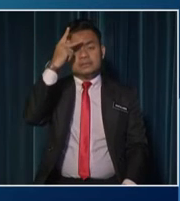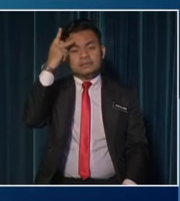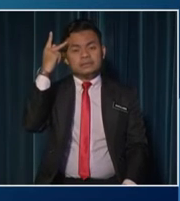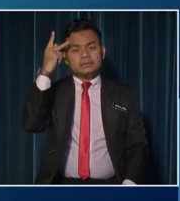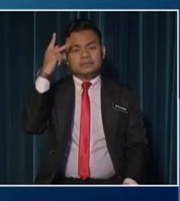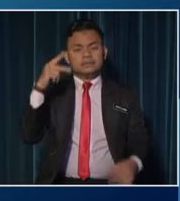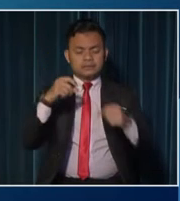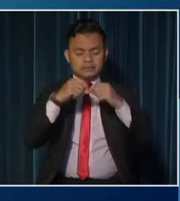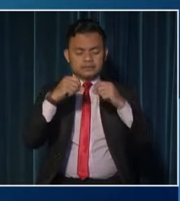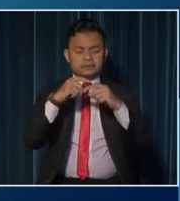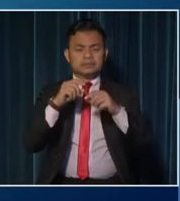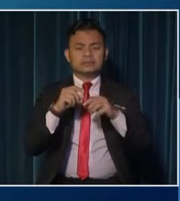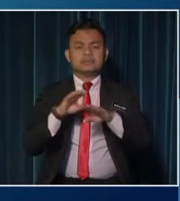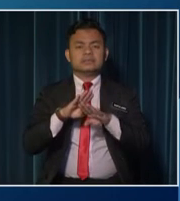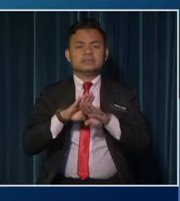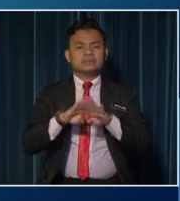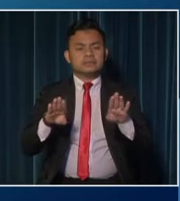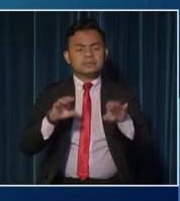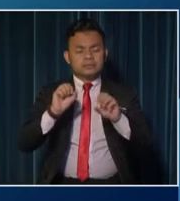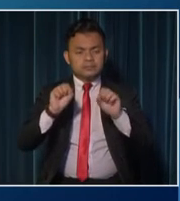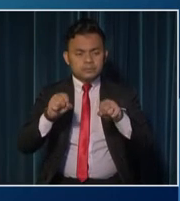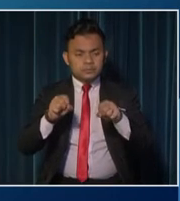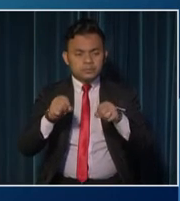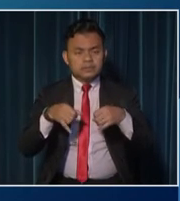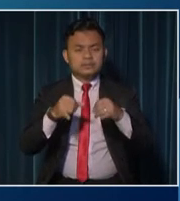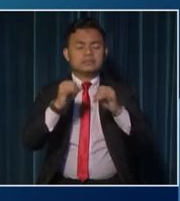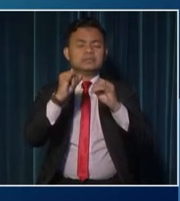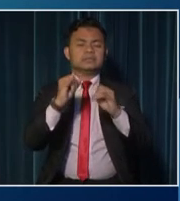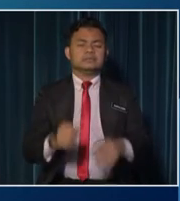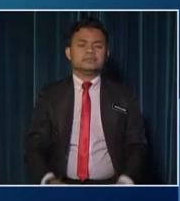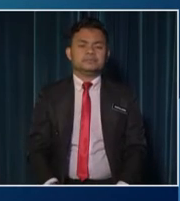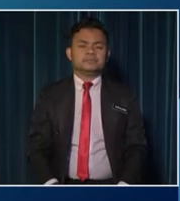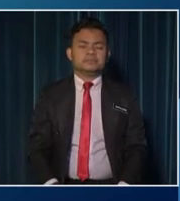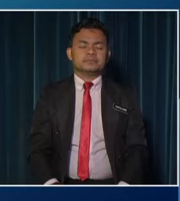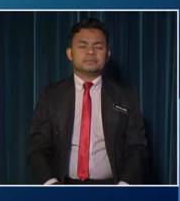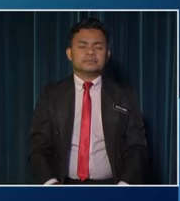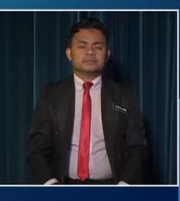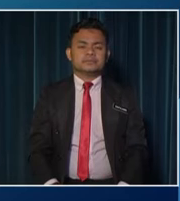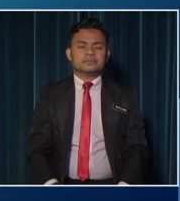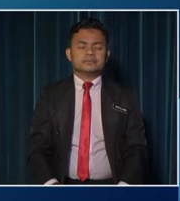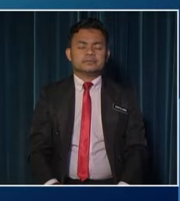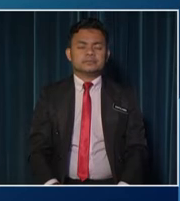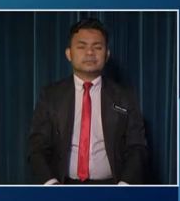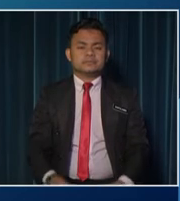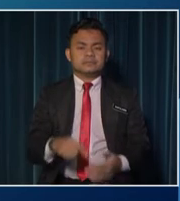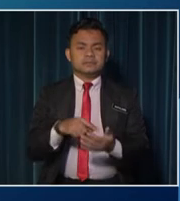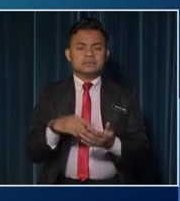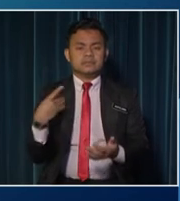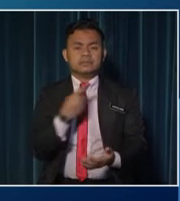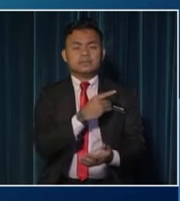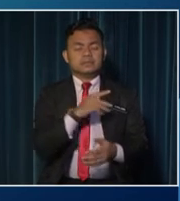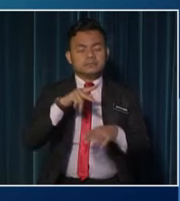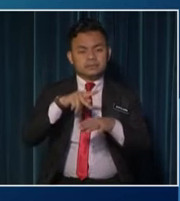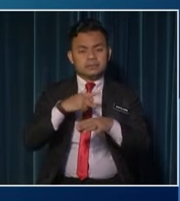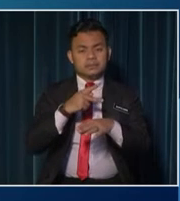cannot pass through the electric circuit. This is known as incomplete circuit.